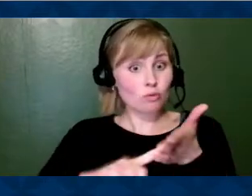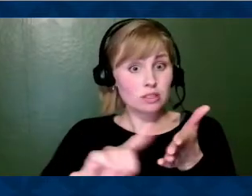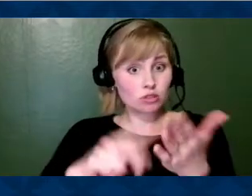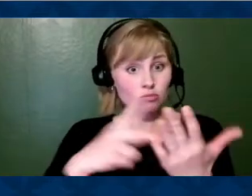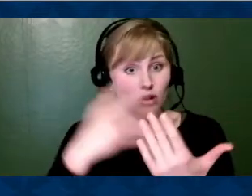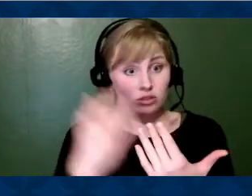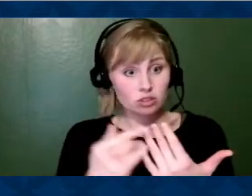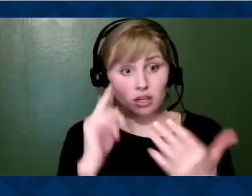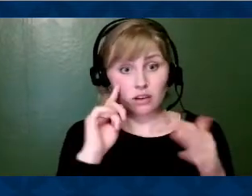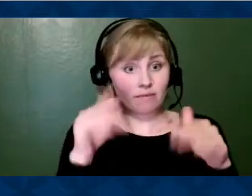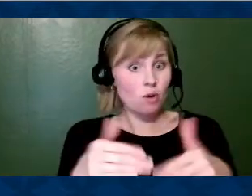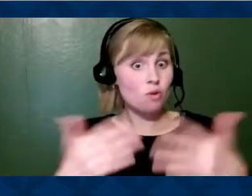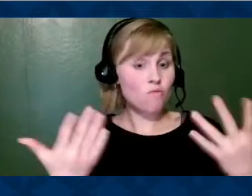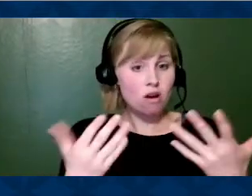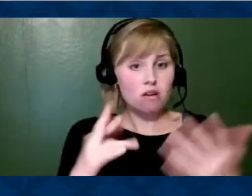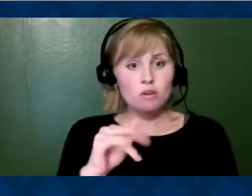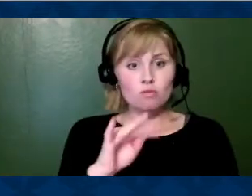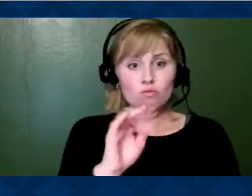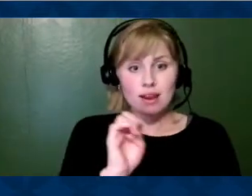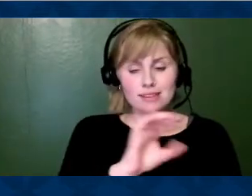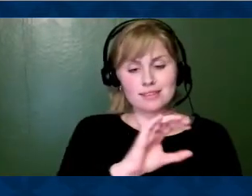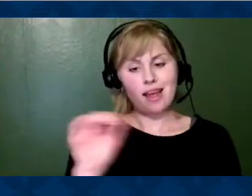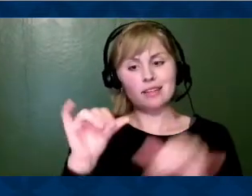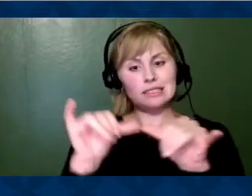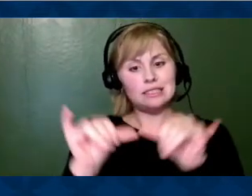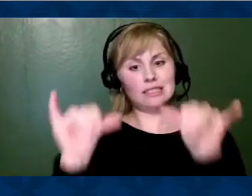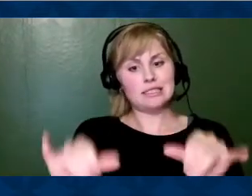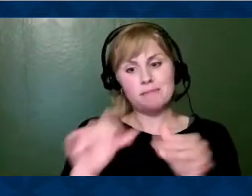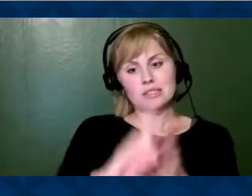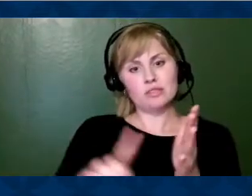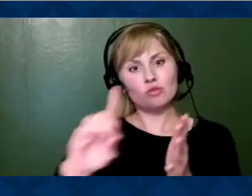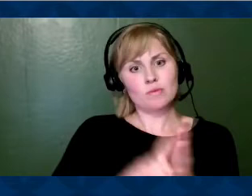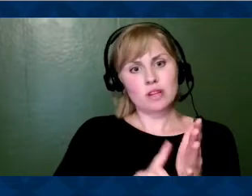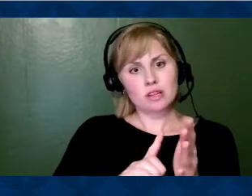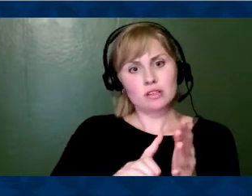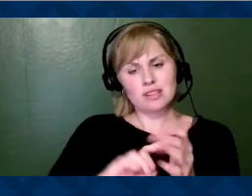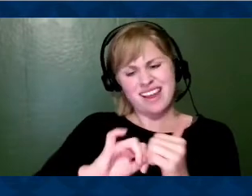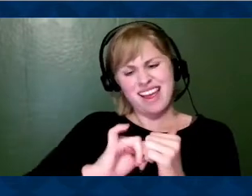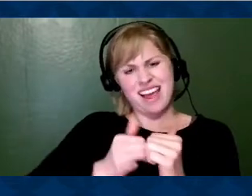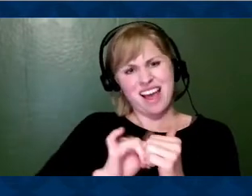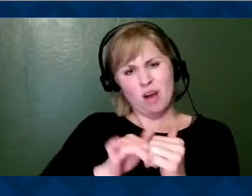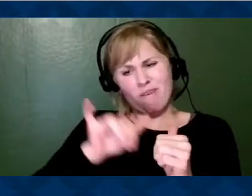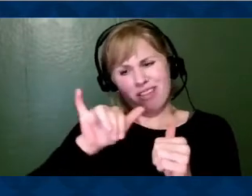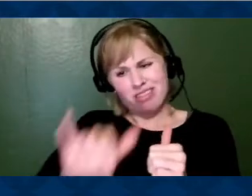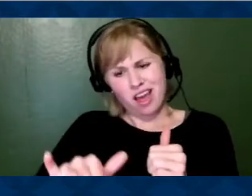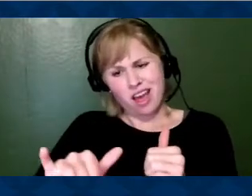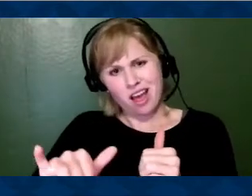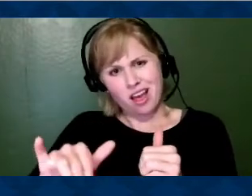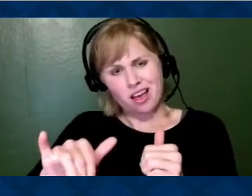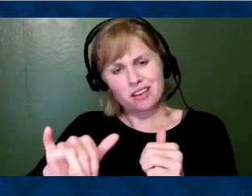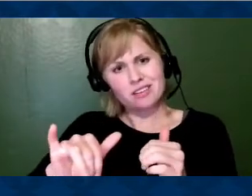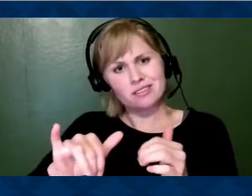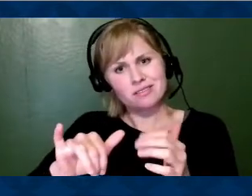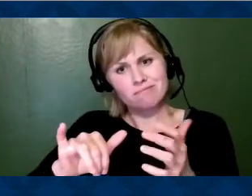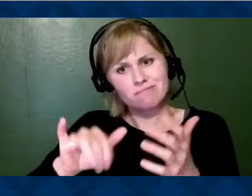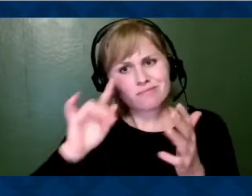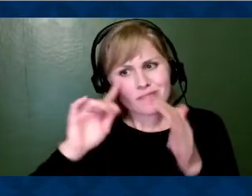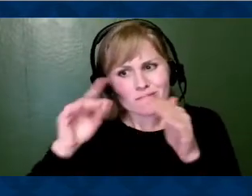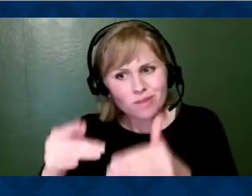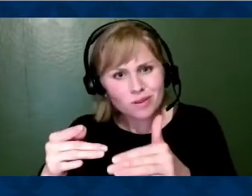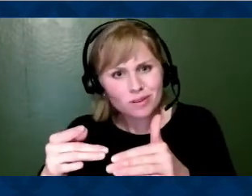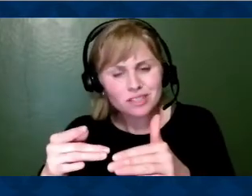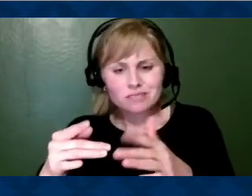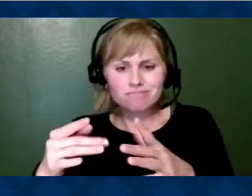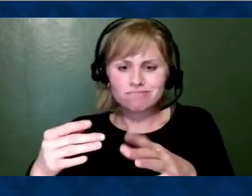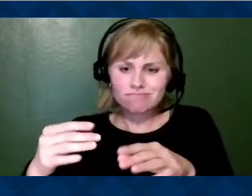and problems of systemic discrimination can be addressed at sentencing in a criminal law matter. And there's a big case coming up